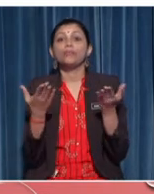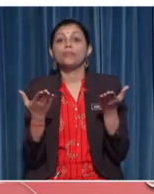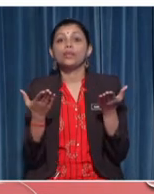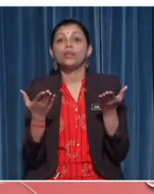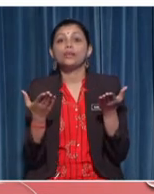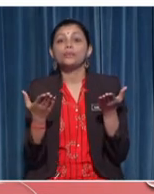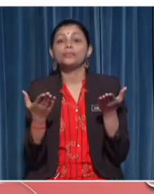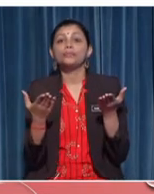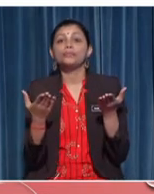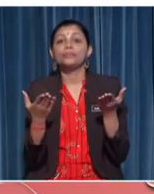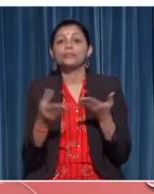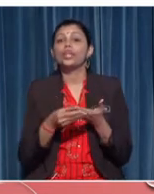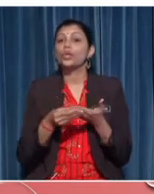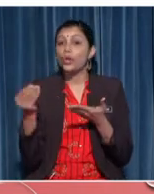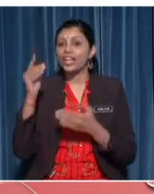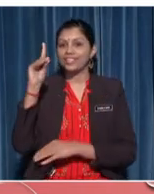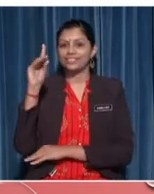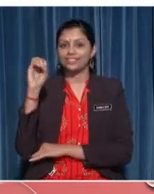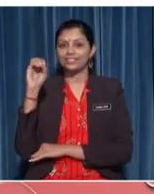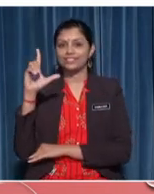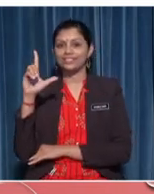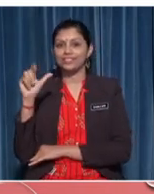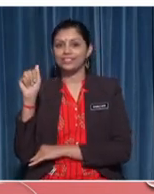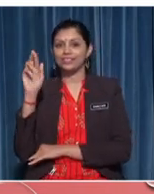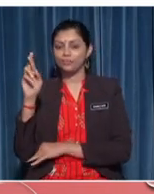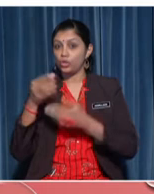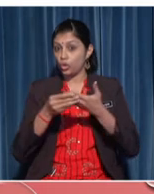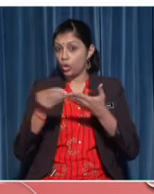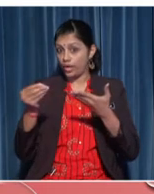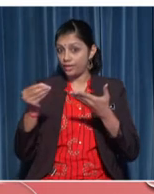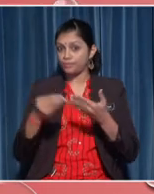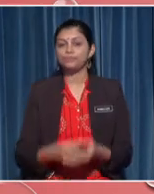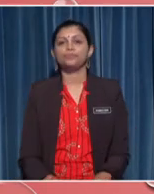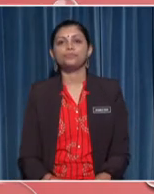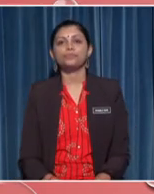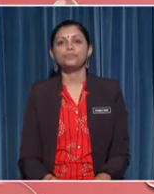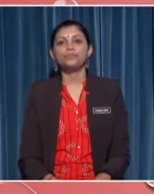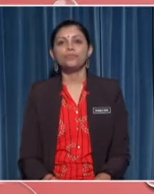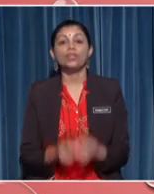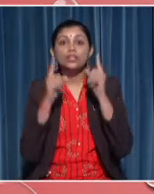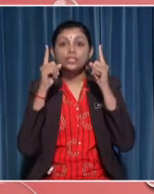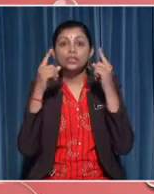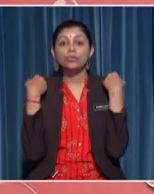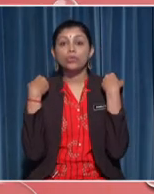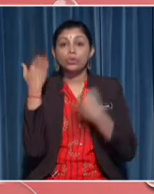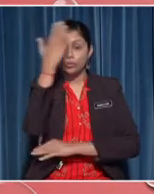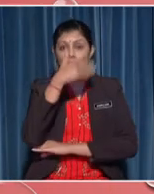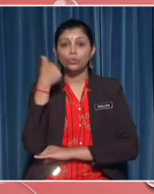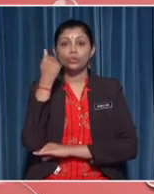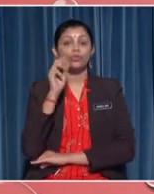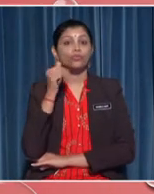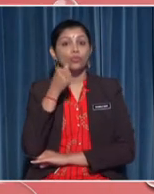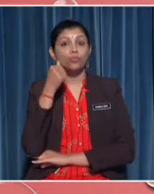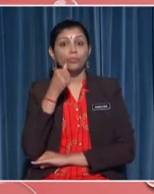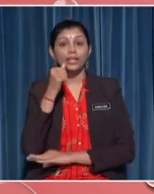called dollar. What about this money with a picture of a